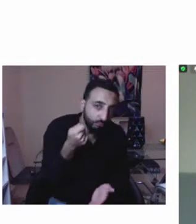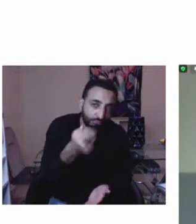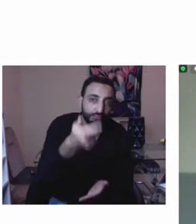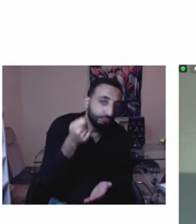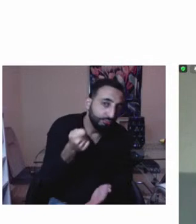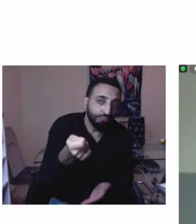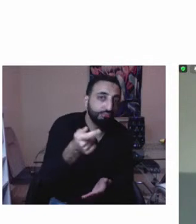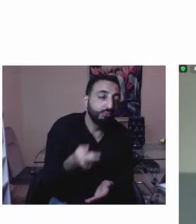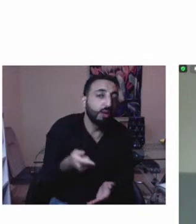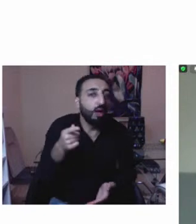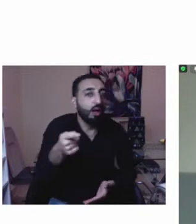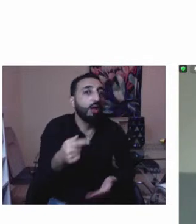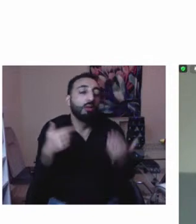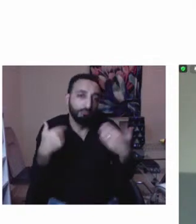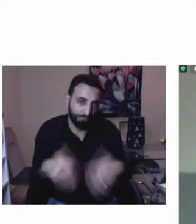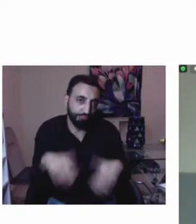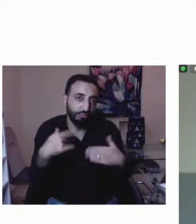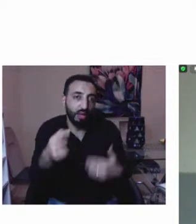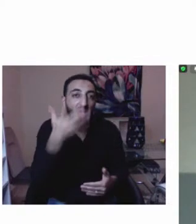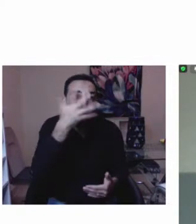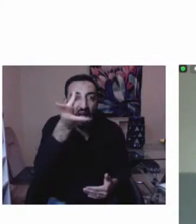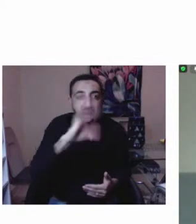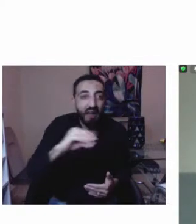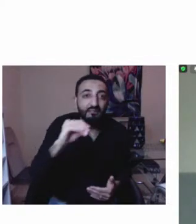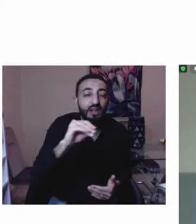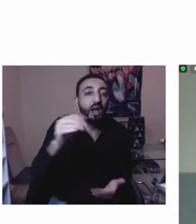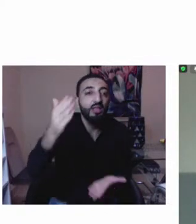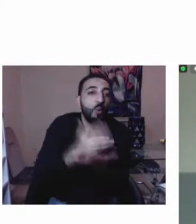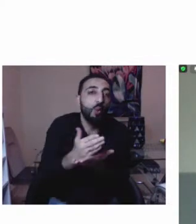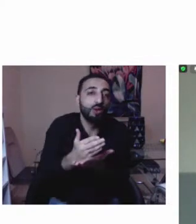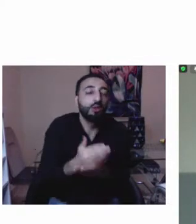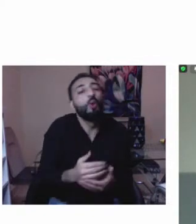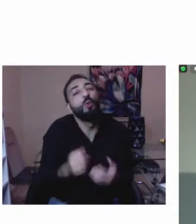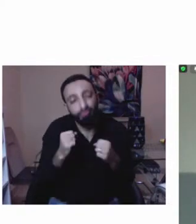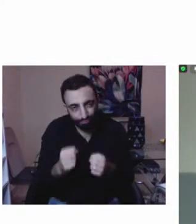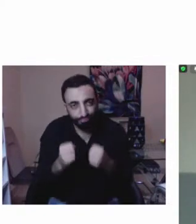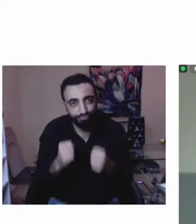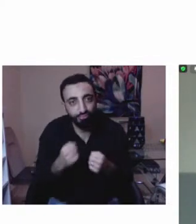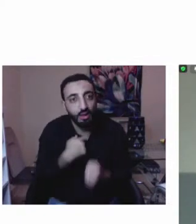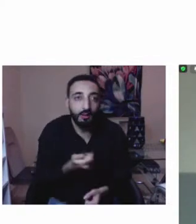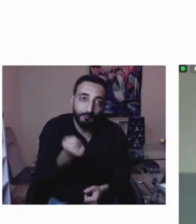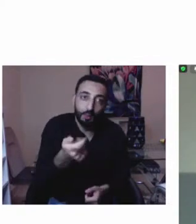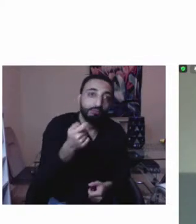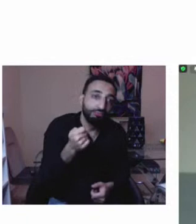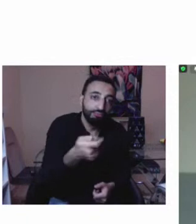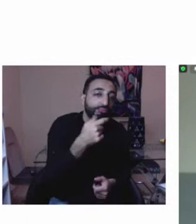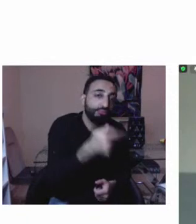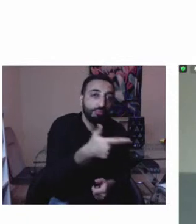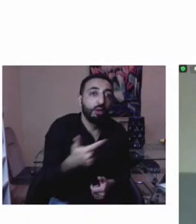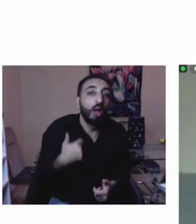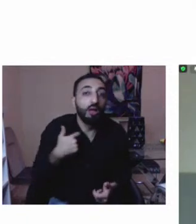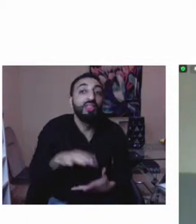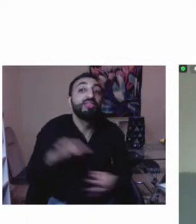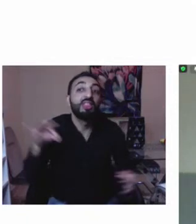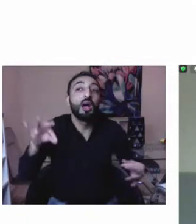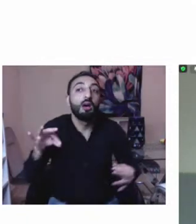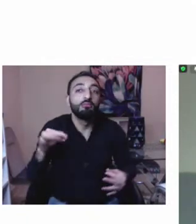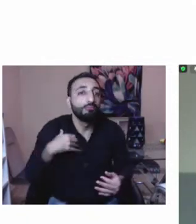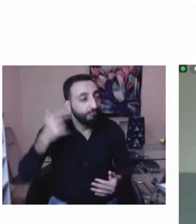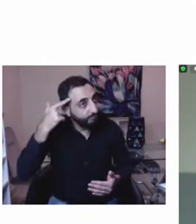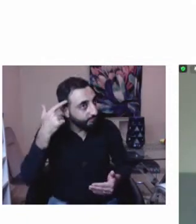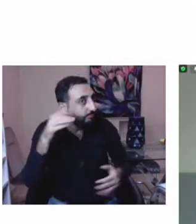convinced, ladies and gentlemen, that this is all a matter of trust. Youth is waiting for you, and you know you need